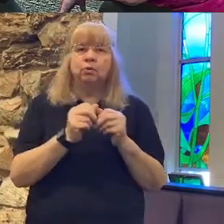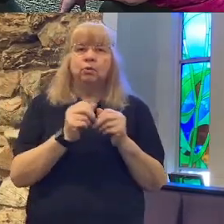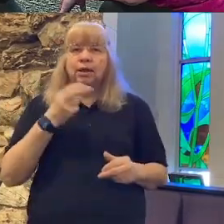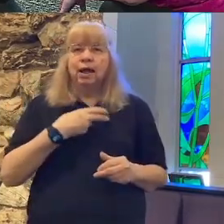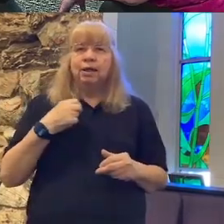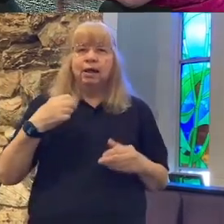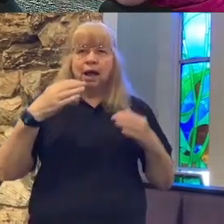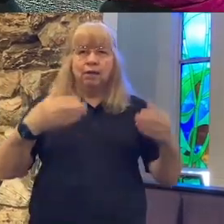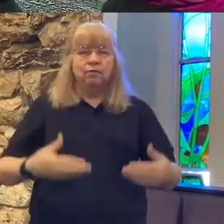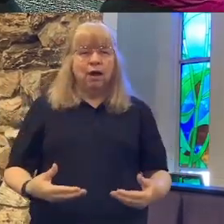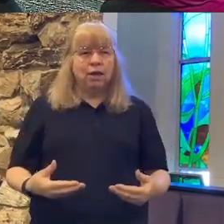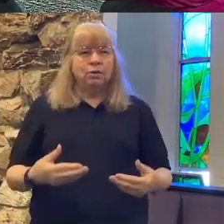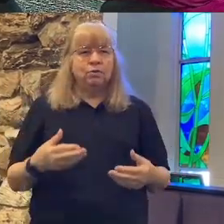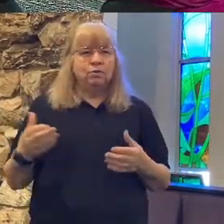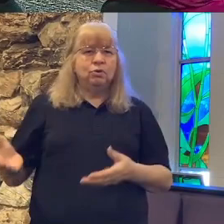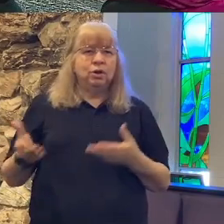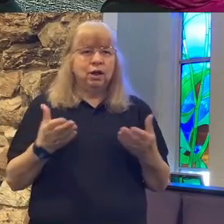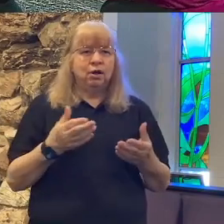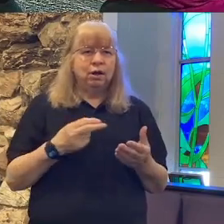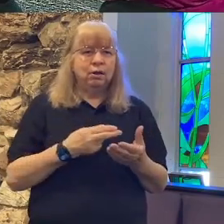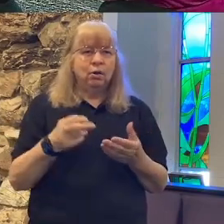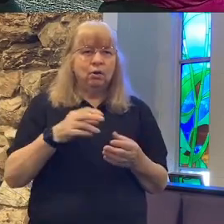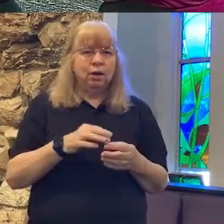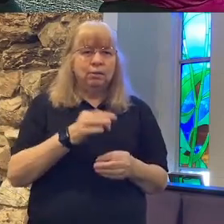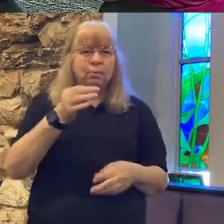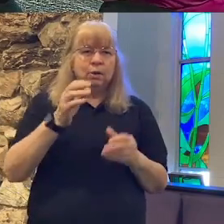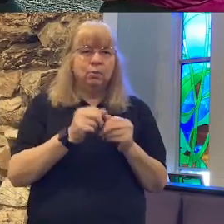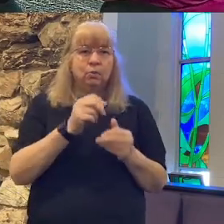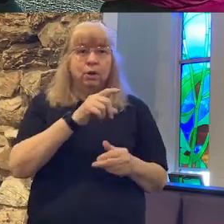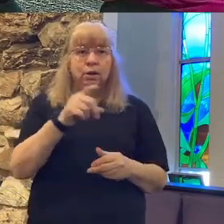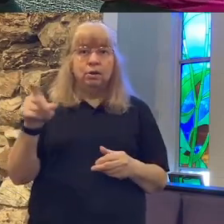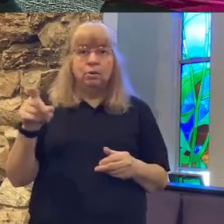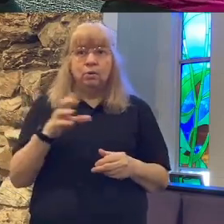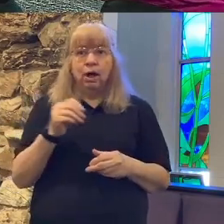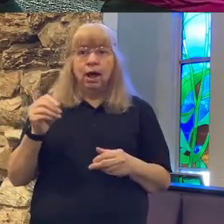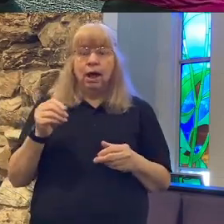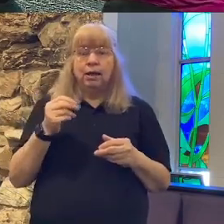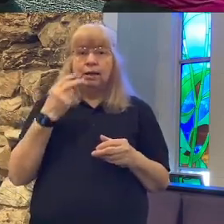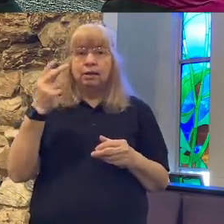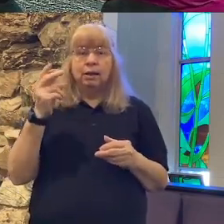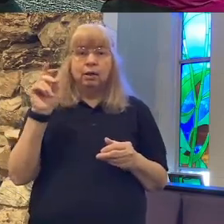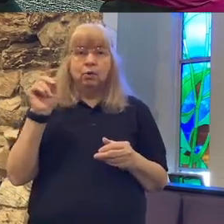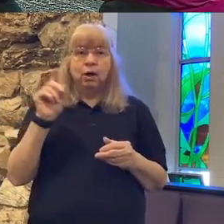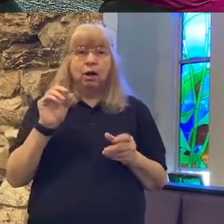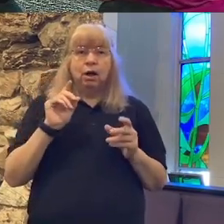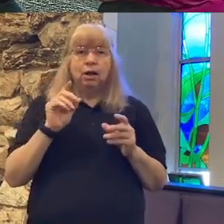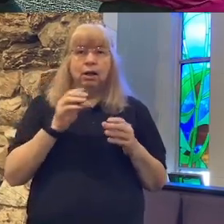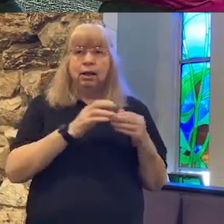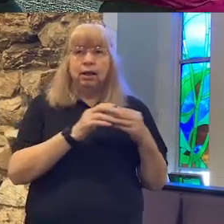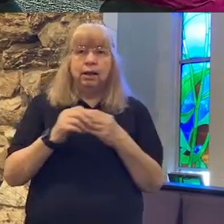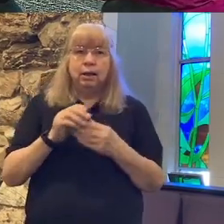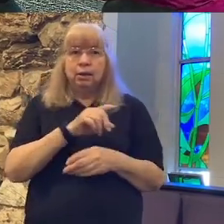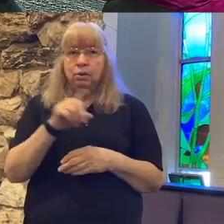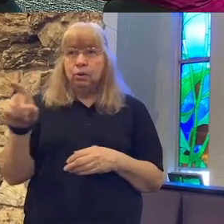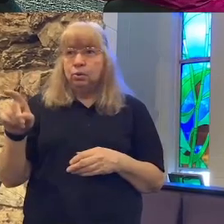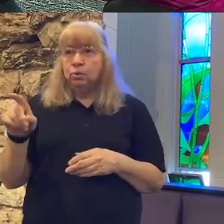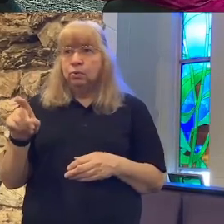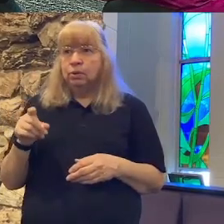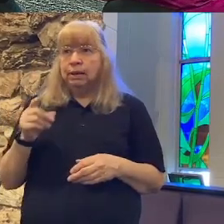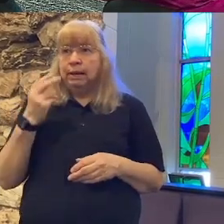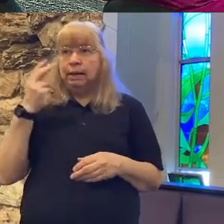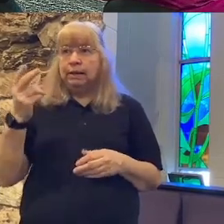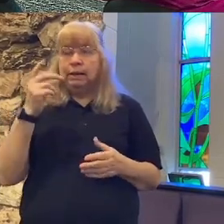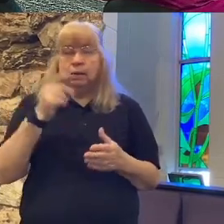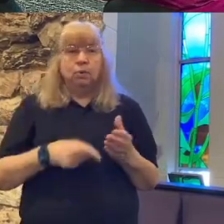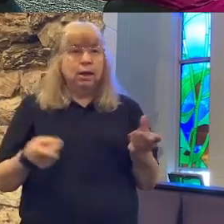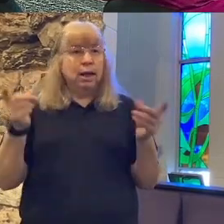to carry this Holy Spirit with you and just see where the Holy Spirit leads you. Just see what